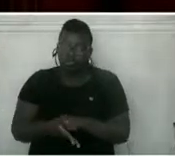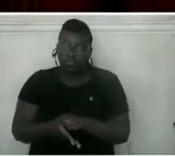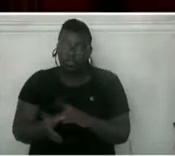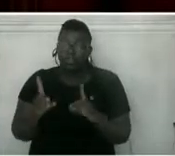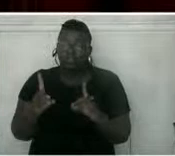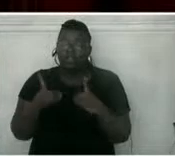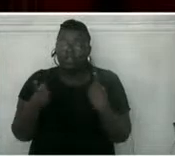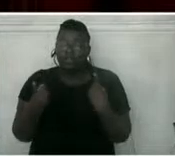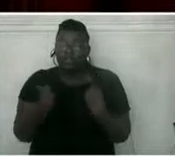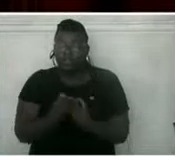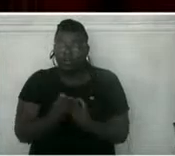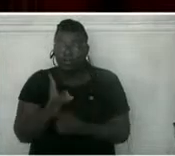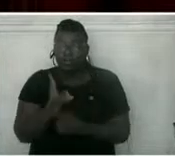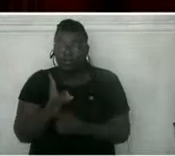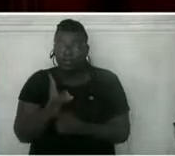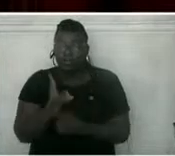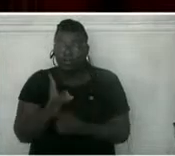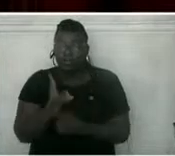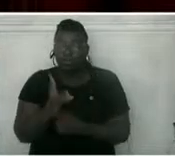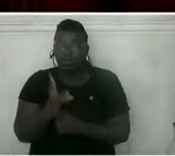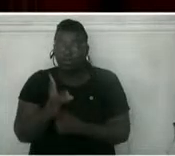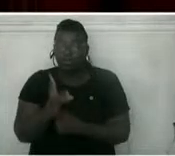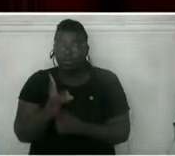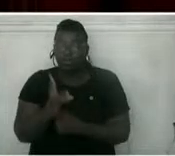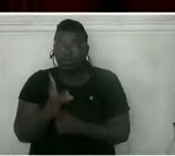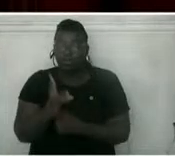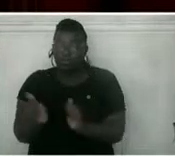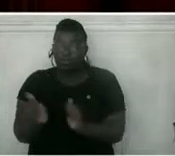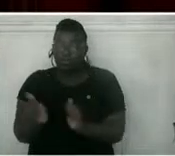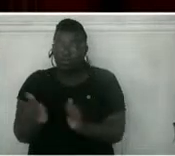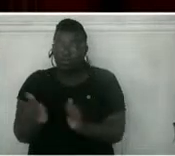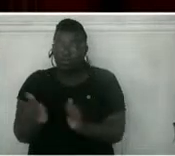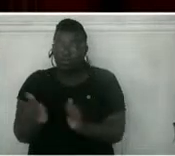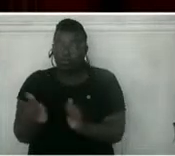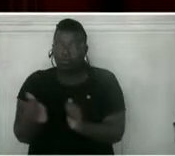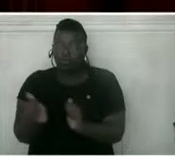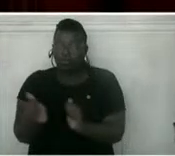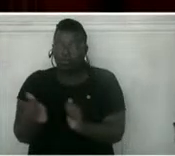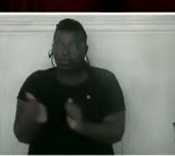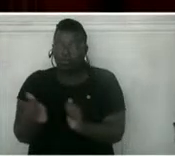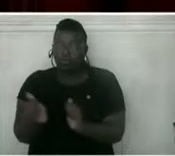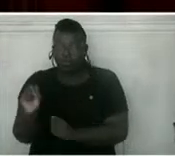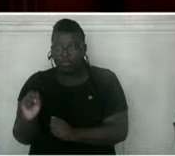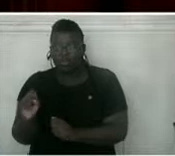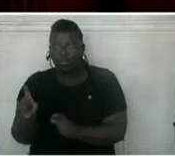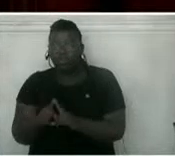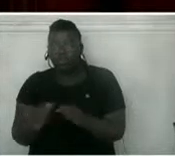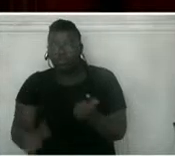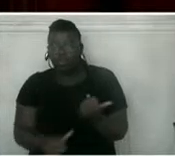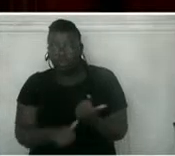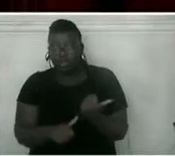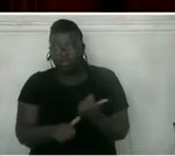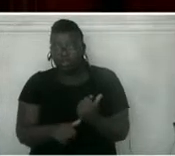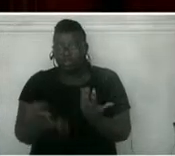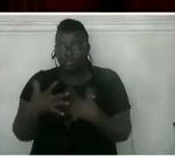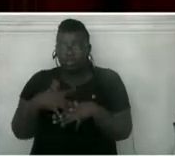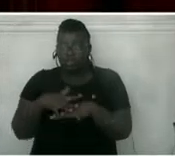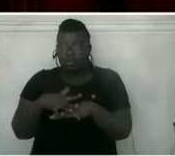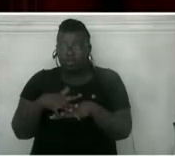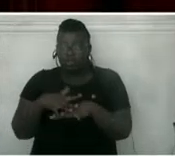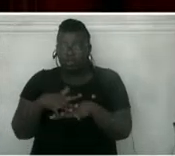will employ sport legends and ex-professional players to assist in the implementation of